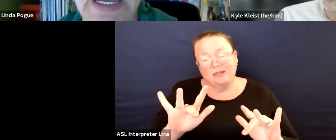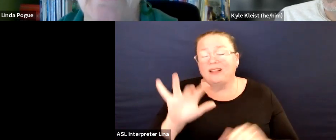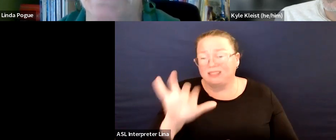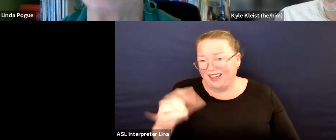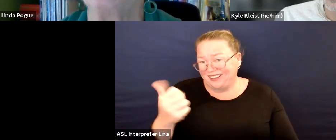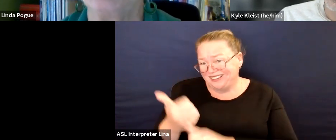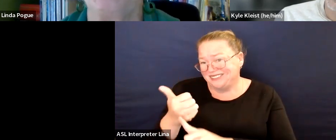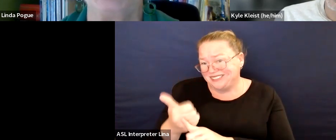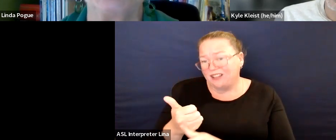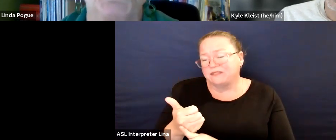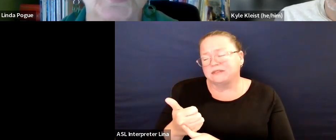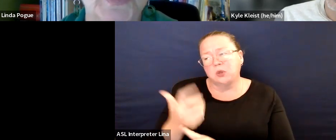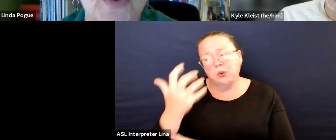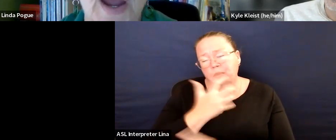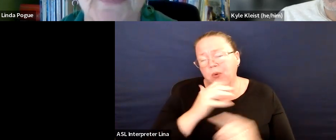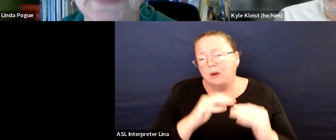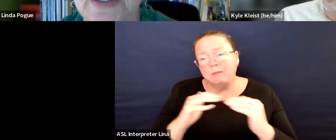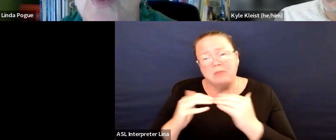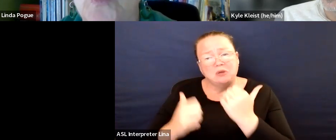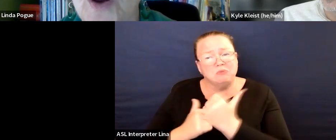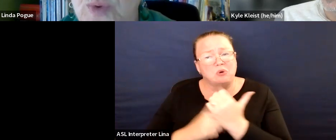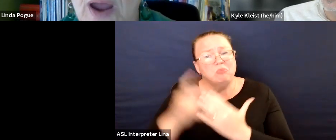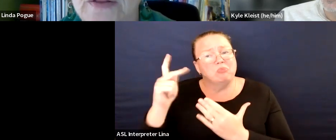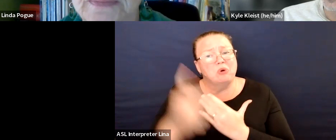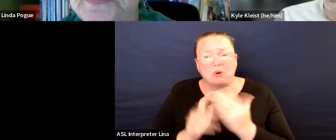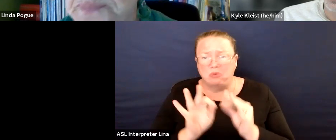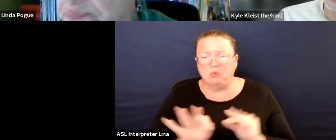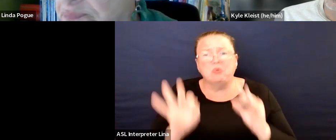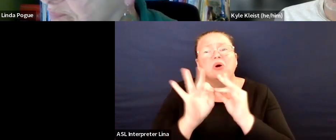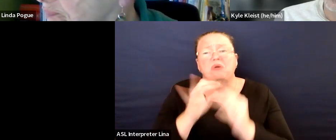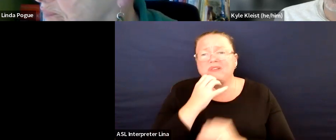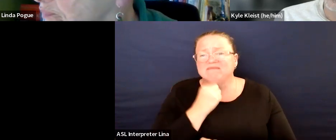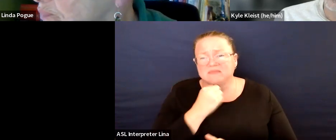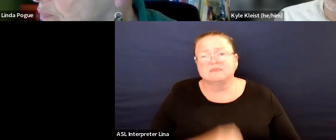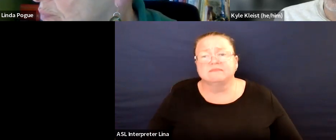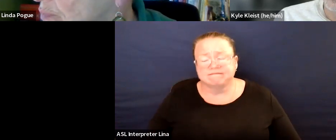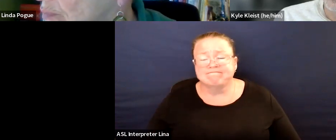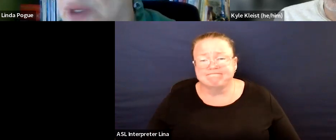to me, makes peer support programs worthwhile.